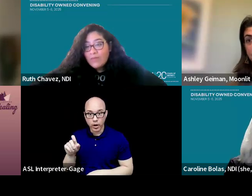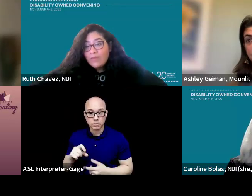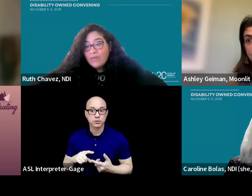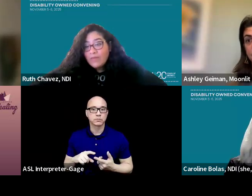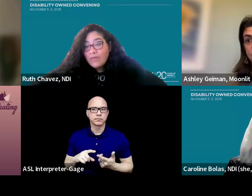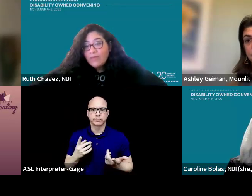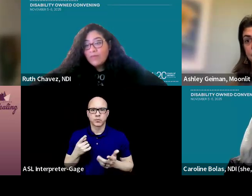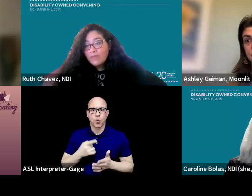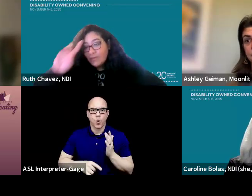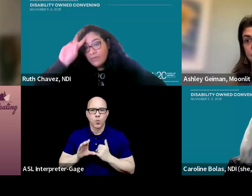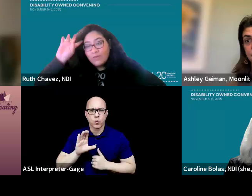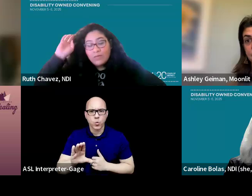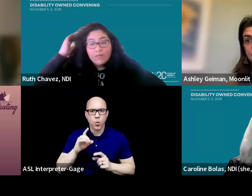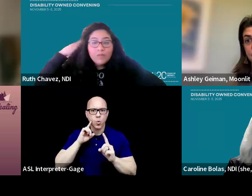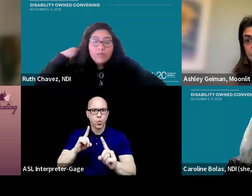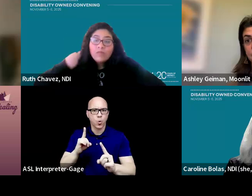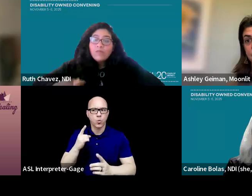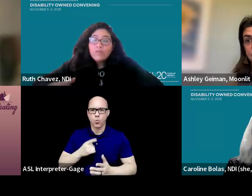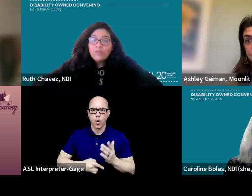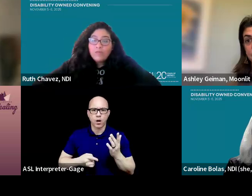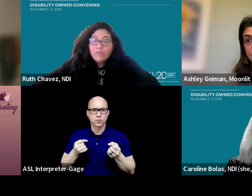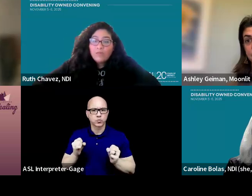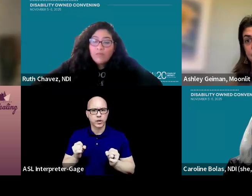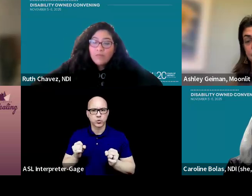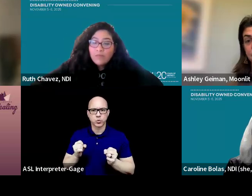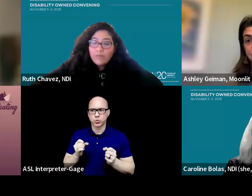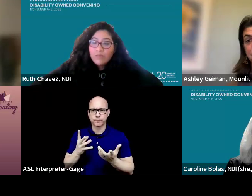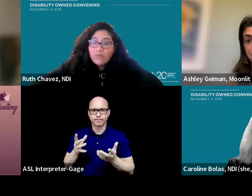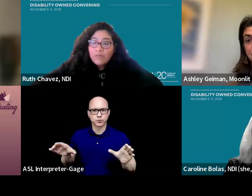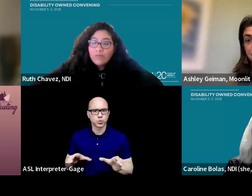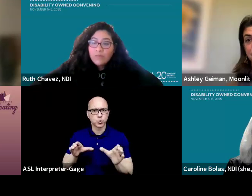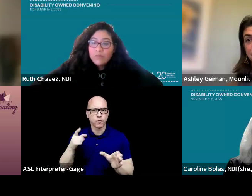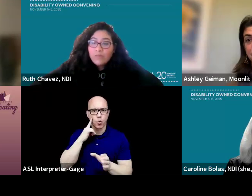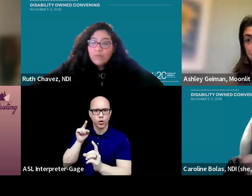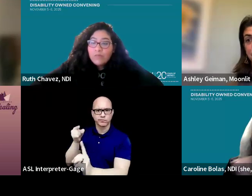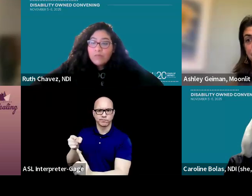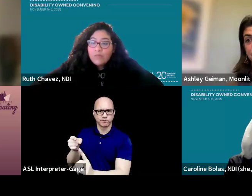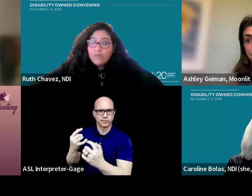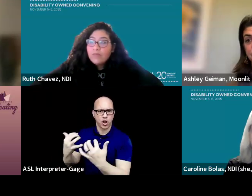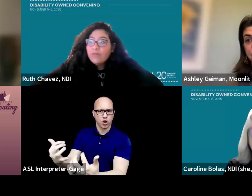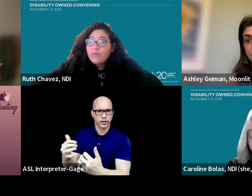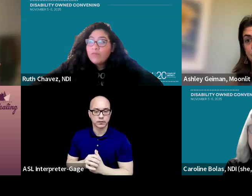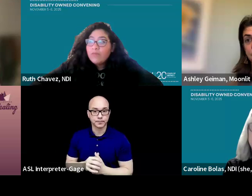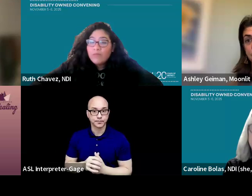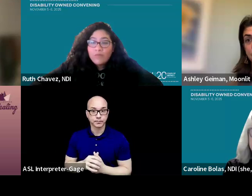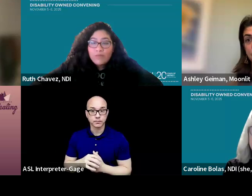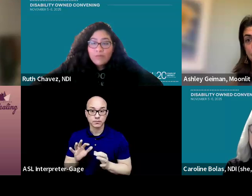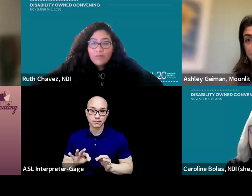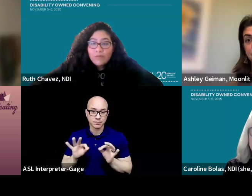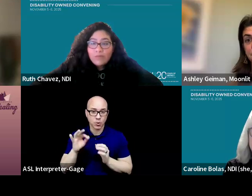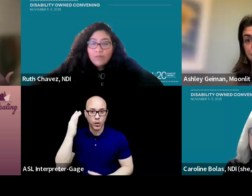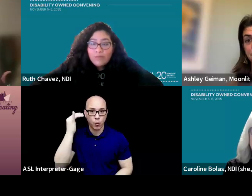is it what are you trying to relay to your target audience? And that's really, the why is really important. If